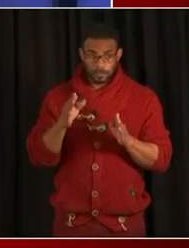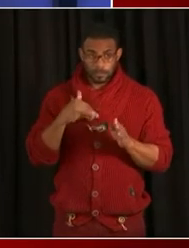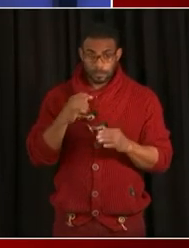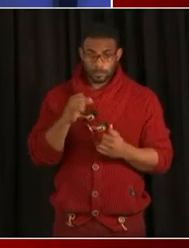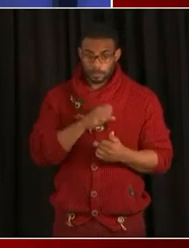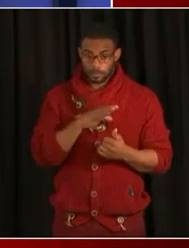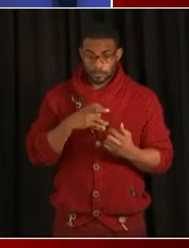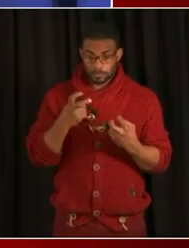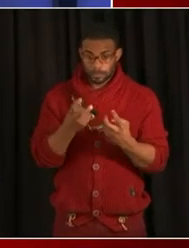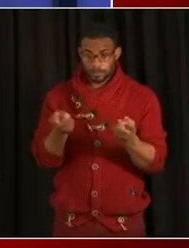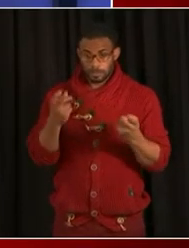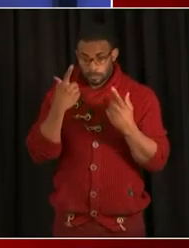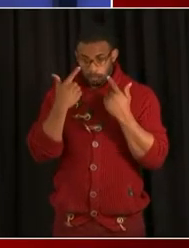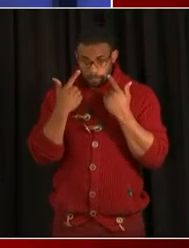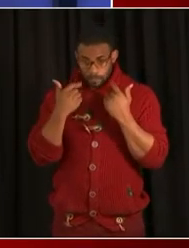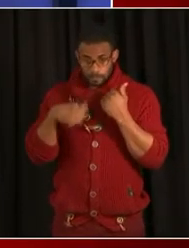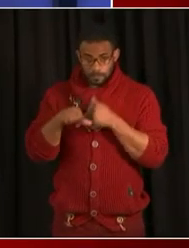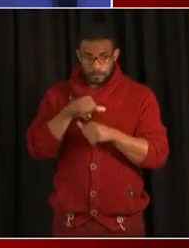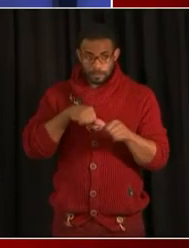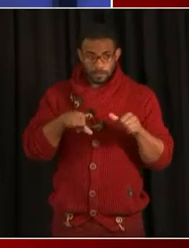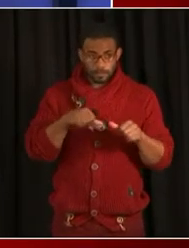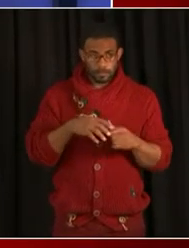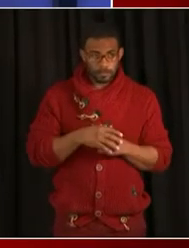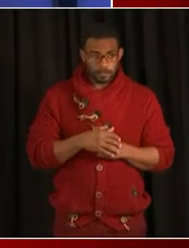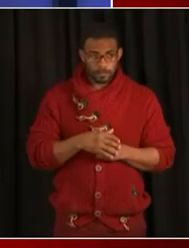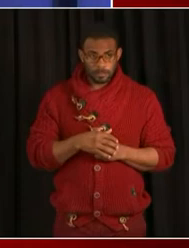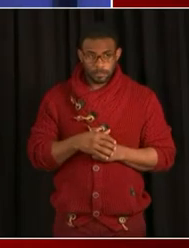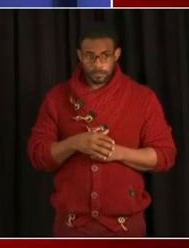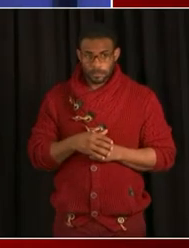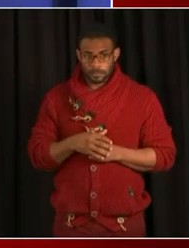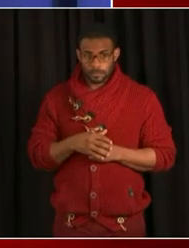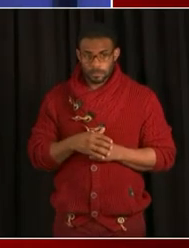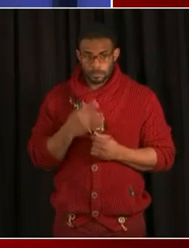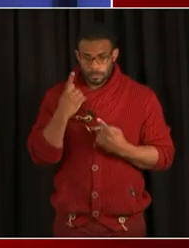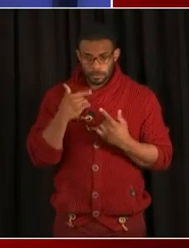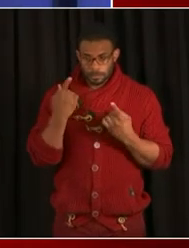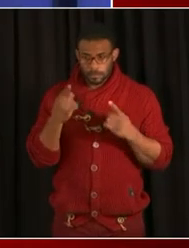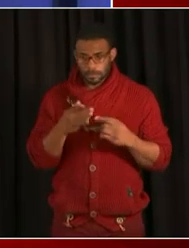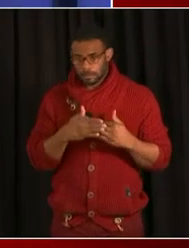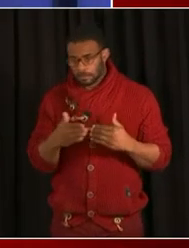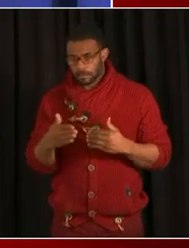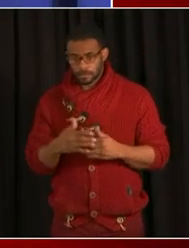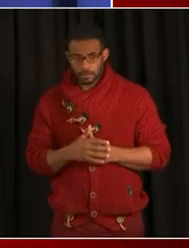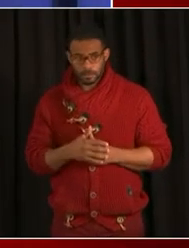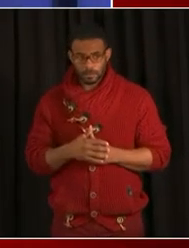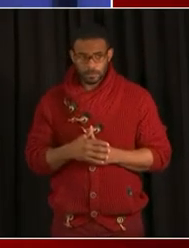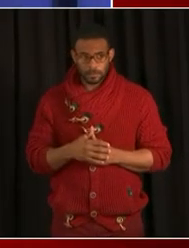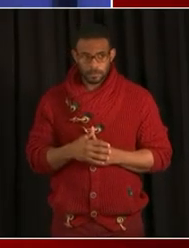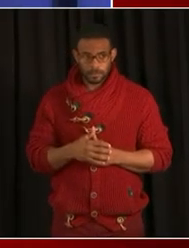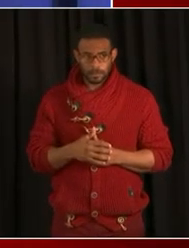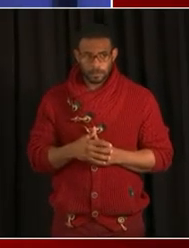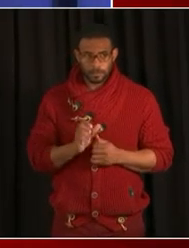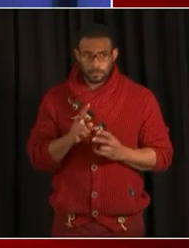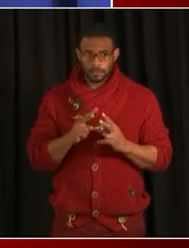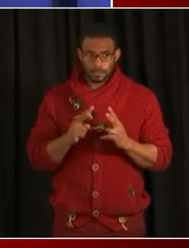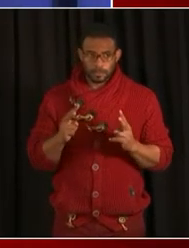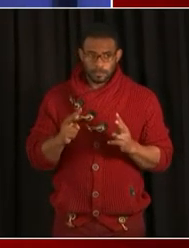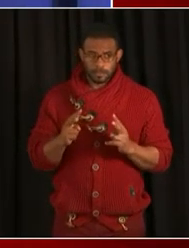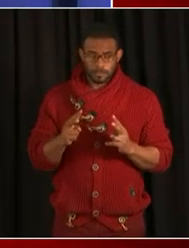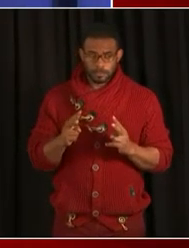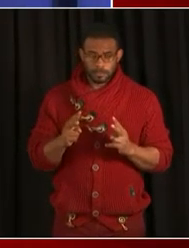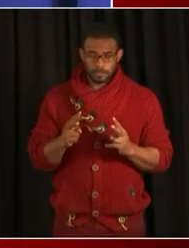when my staff was sitting there crying amongst each other, wondering what was going to happen. It was a